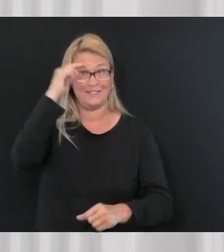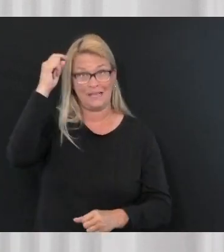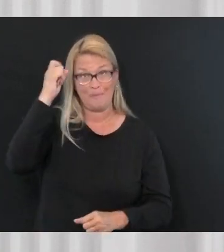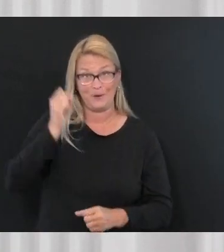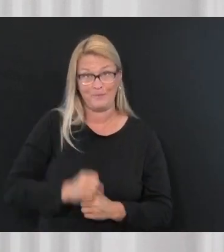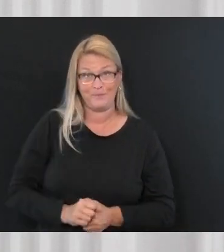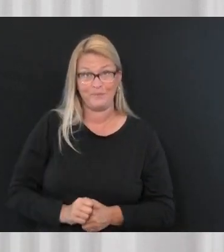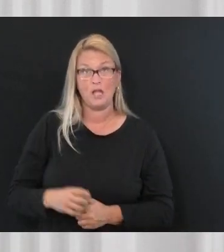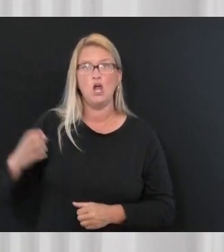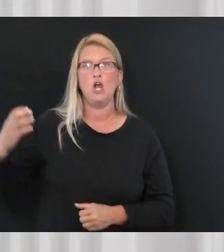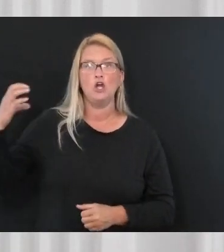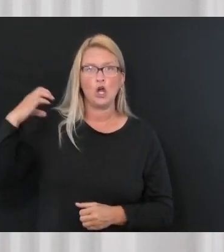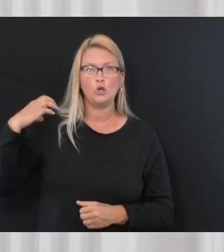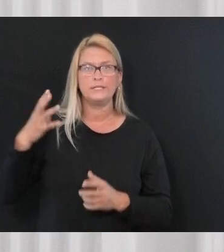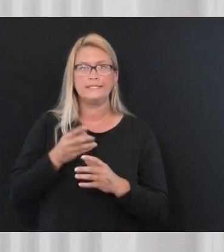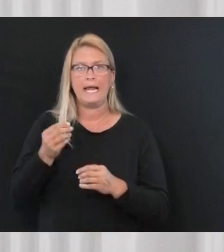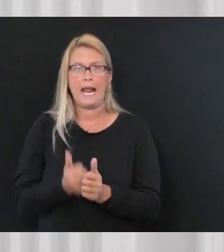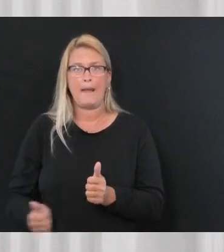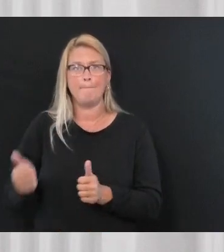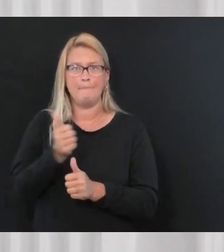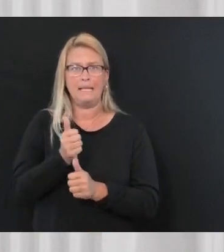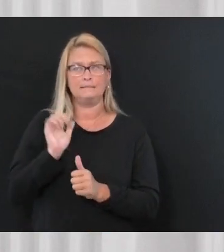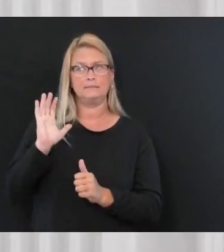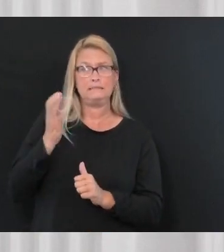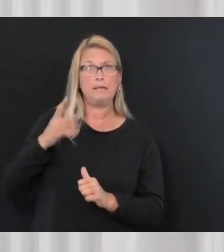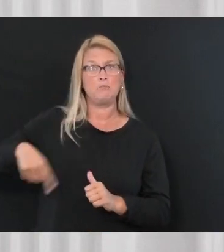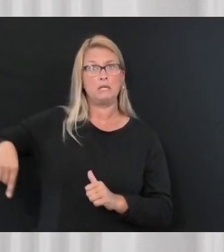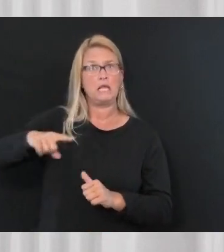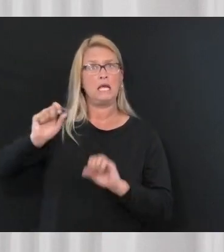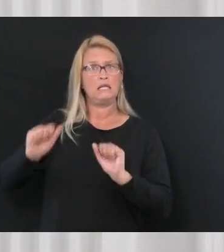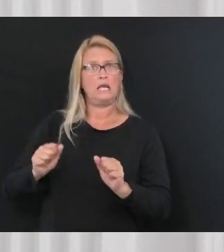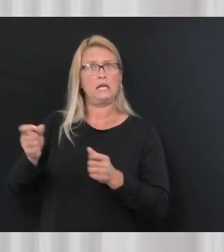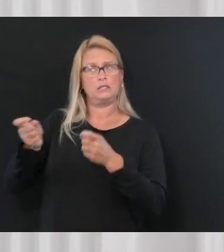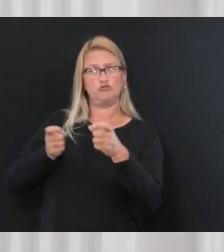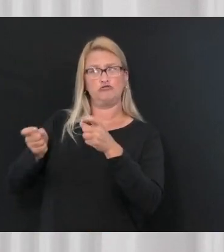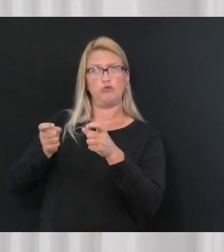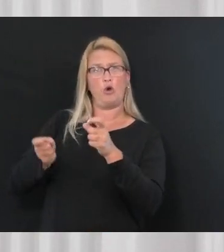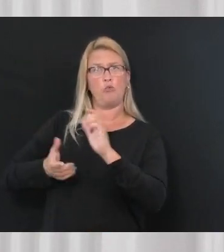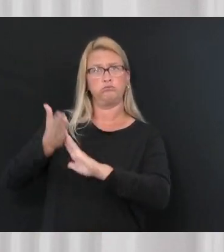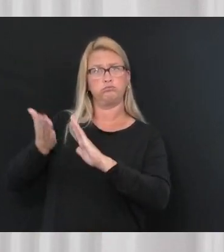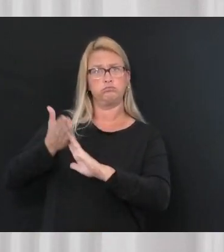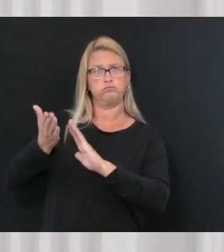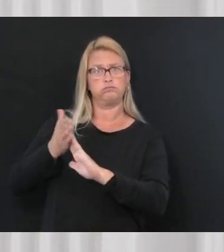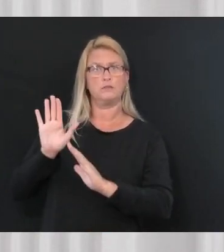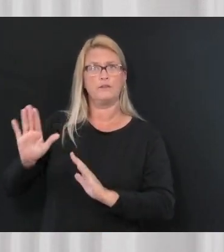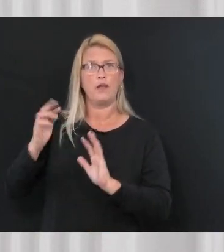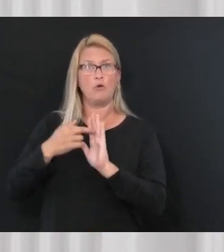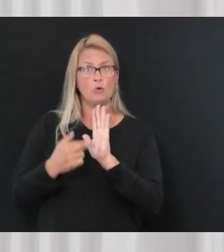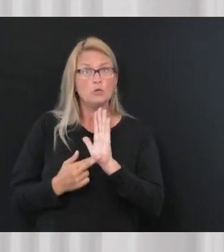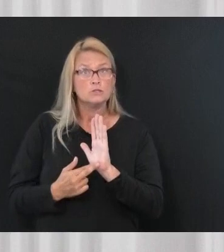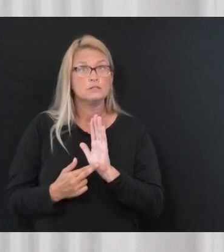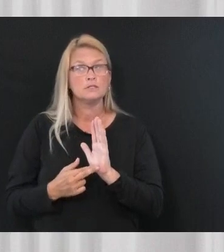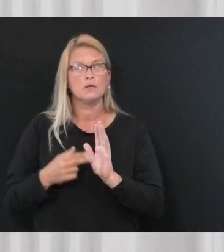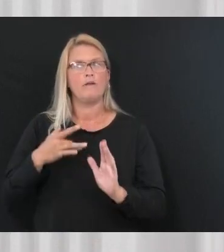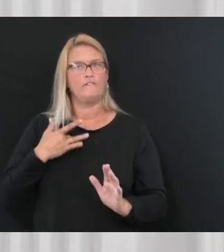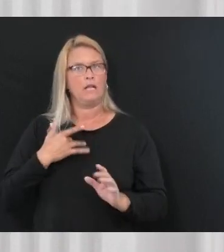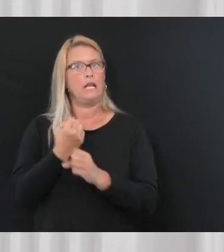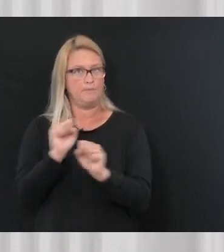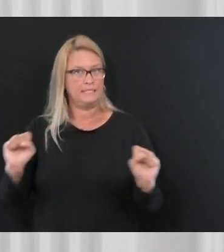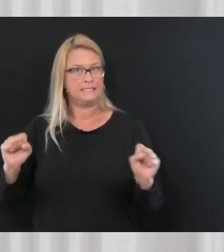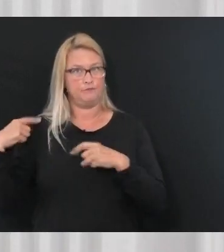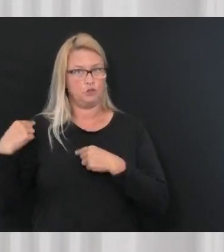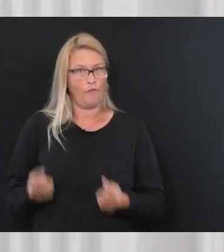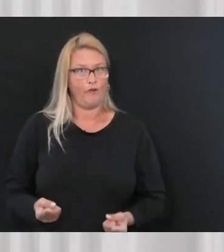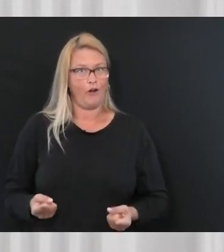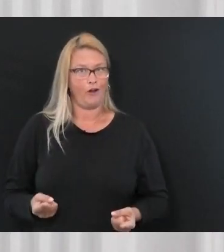and administrators have shown that they can handle and they can follow the guidelines. We think we've done it very well, very safely.